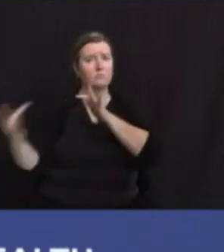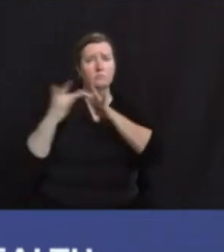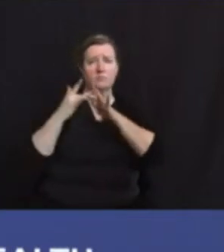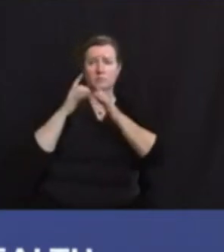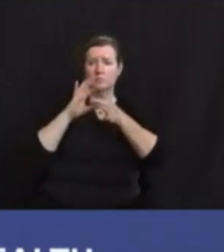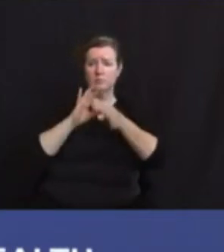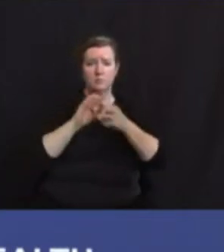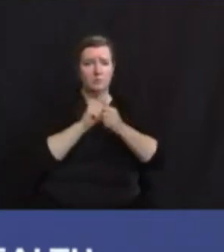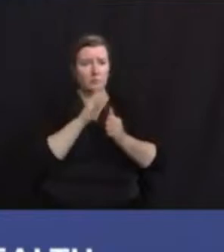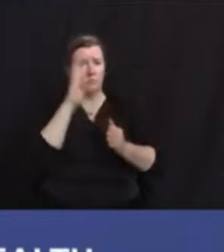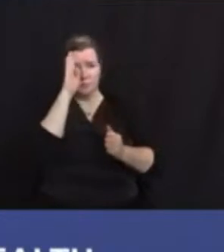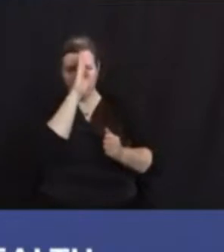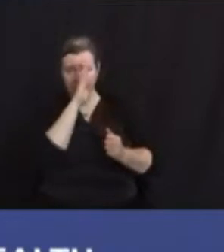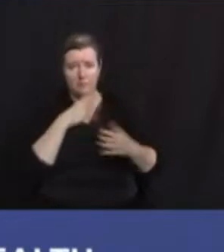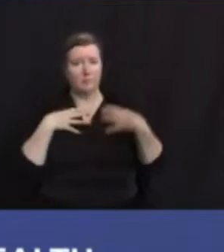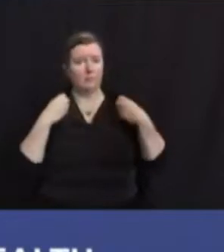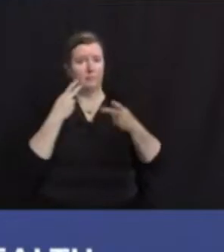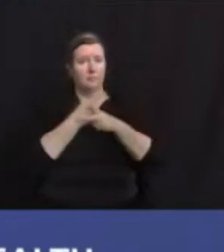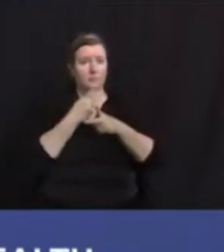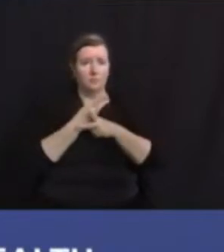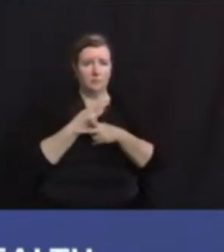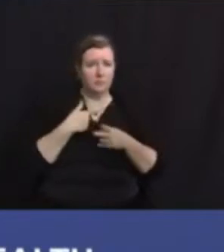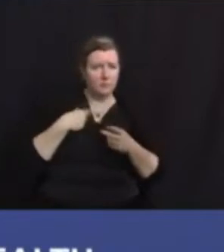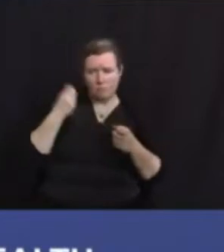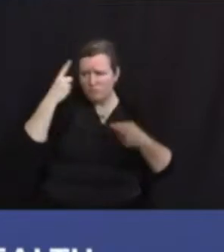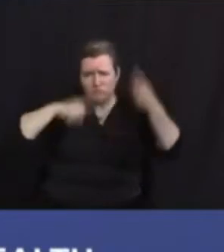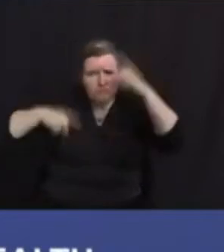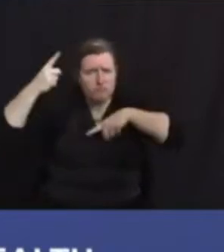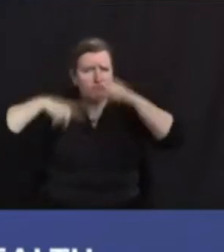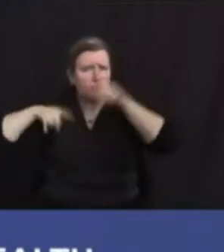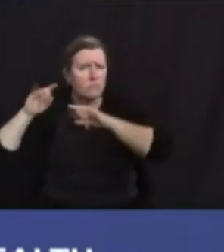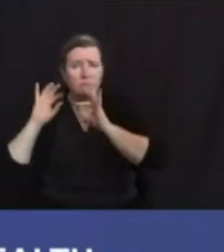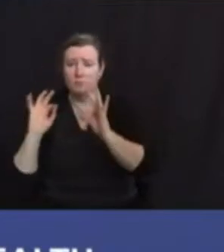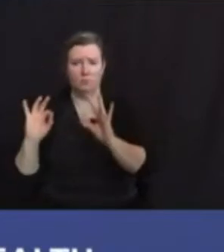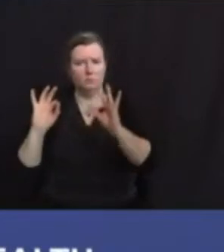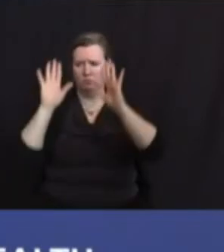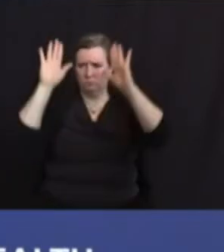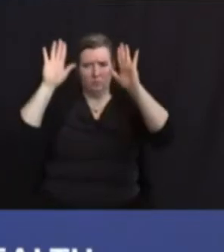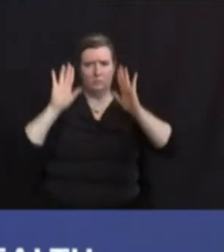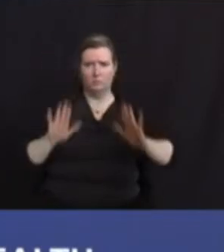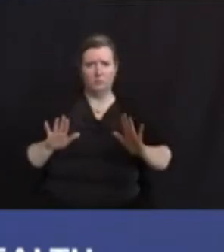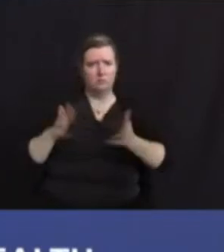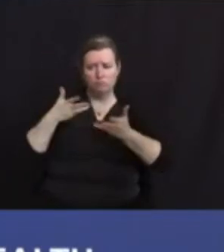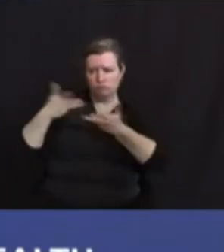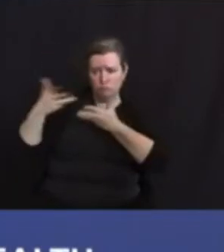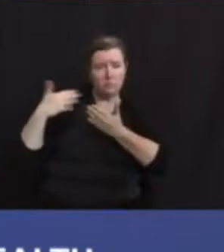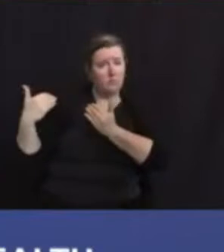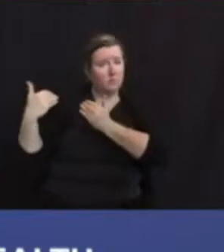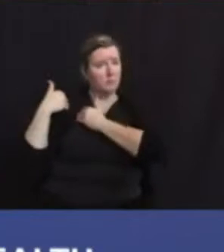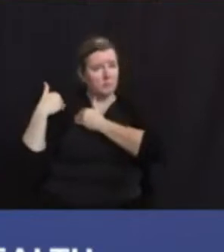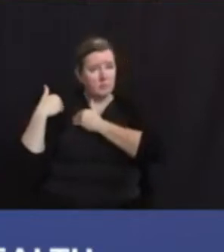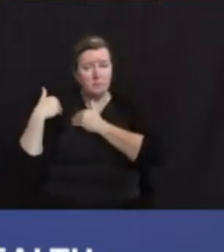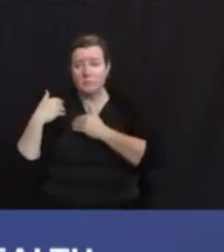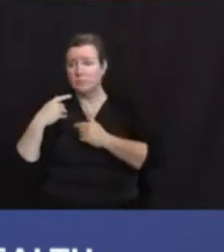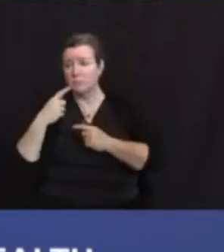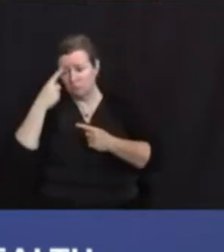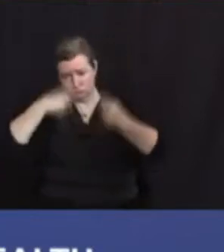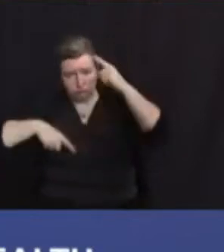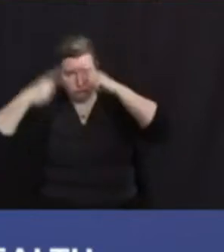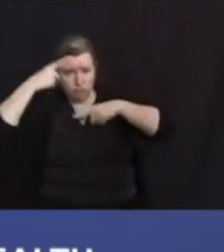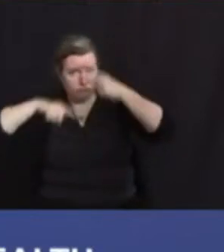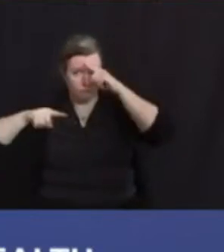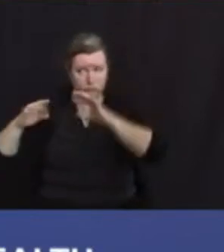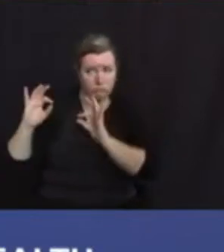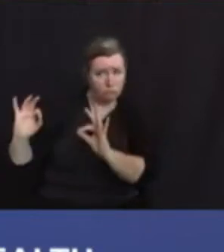I believe when you can find common ground, it is incumbent. It's our responsibility to find that common ground. They went